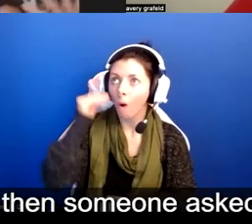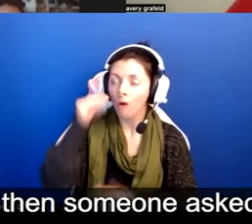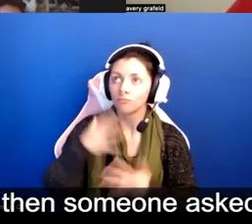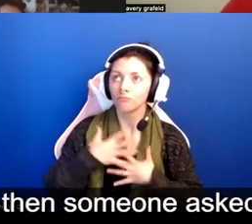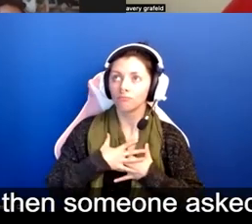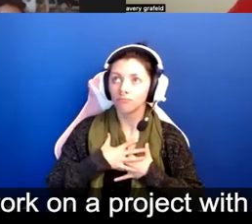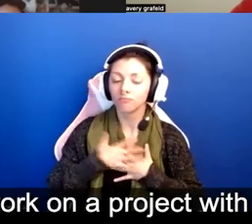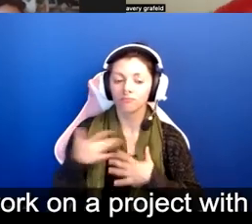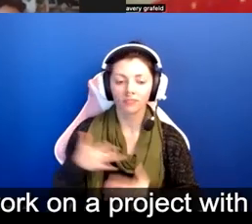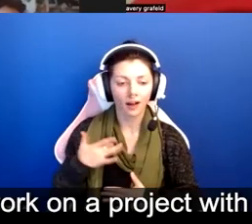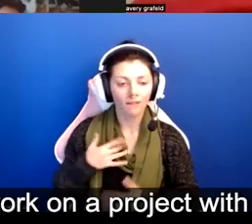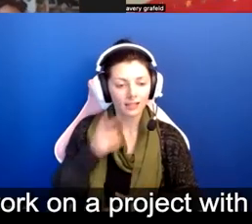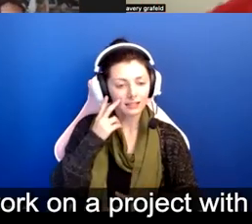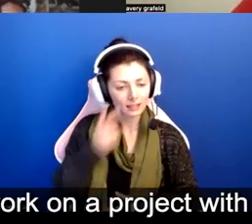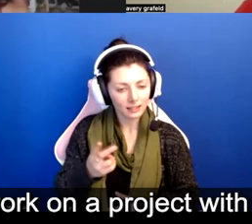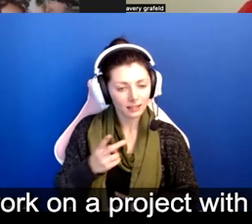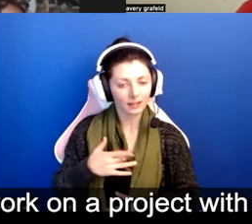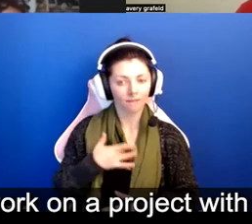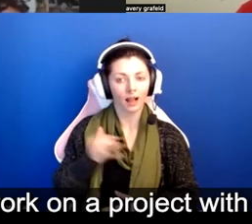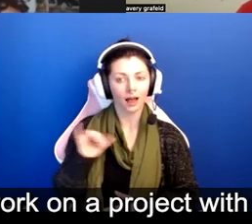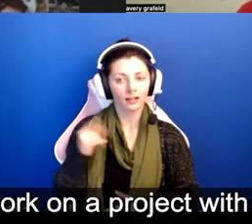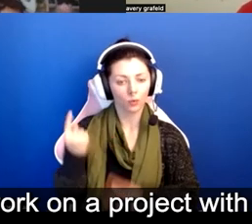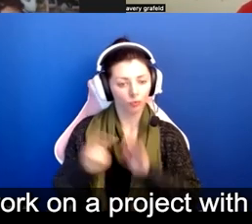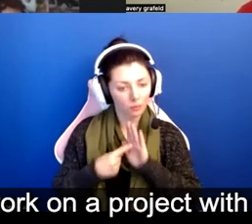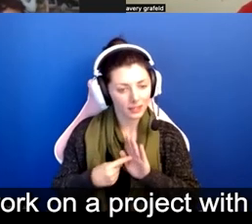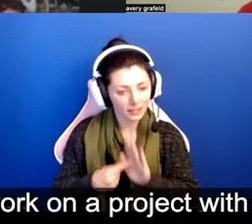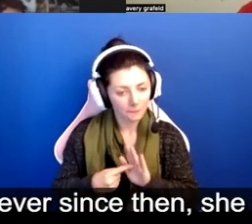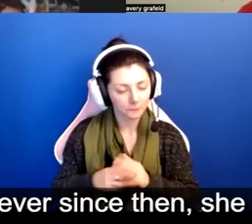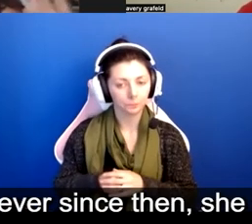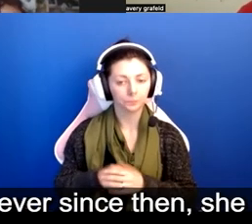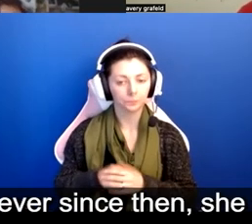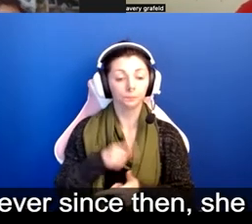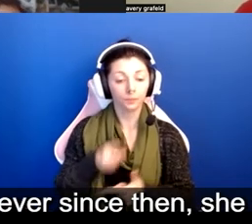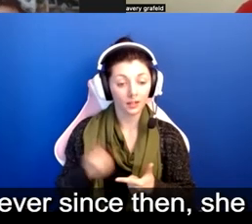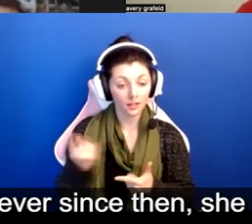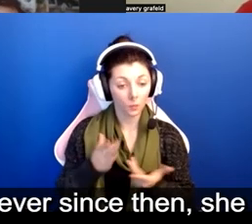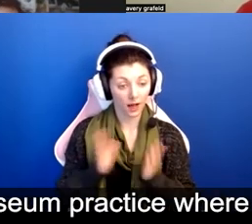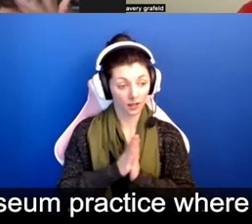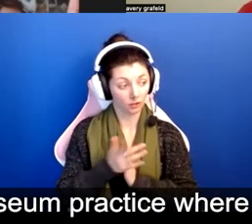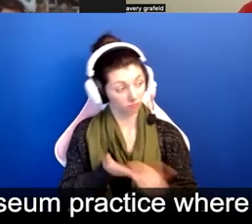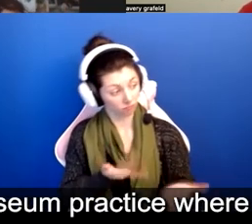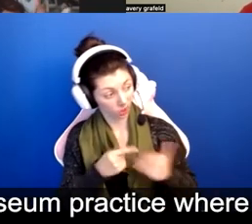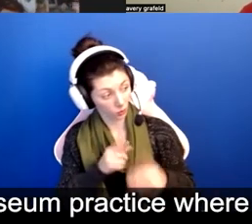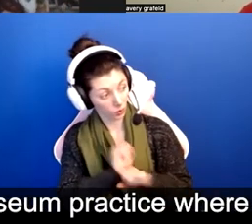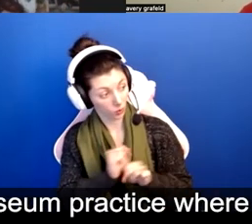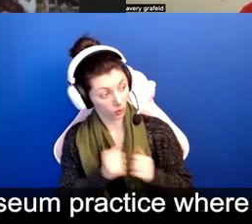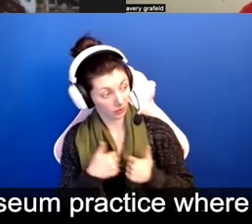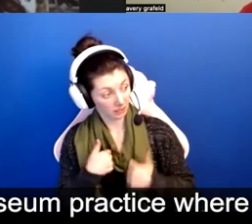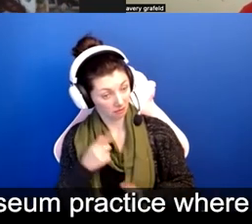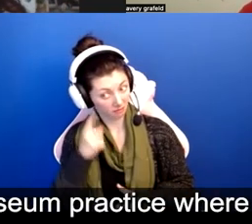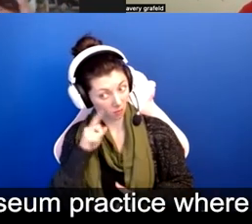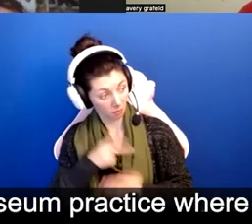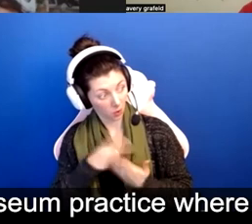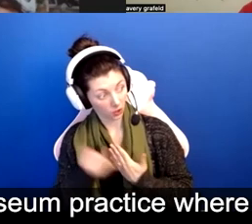And then someone asked her to work on a project with her. And so ever since then, she has this deep museum practice